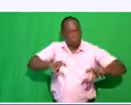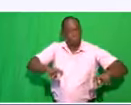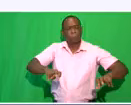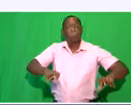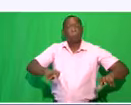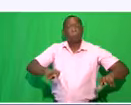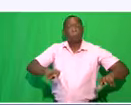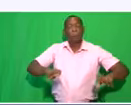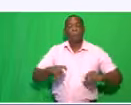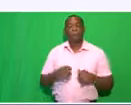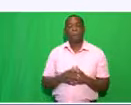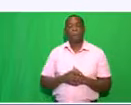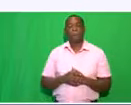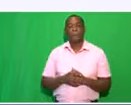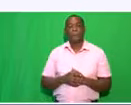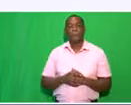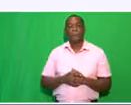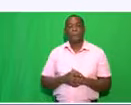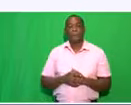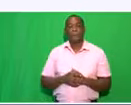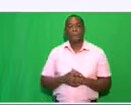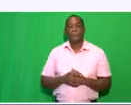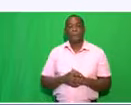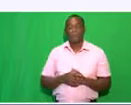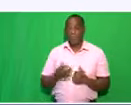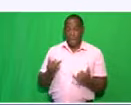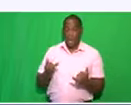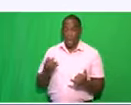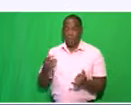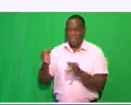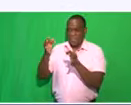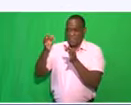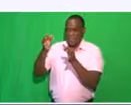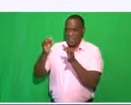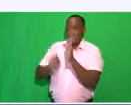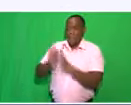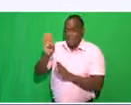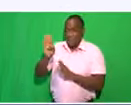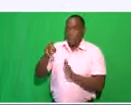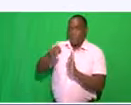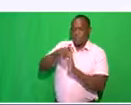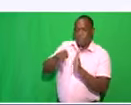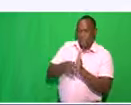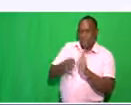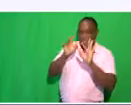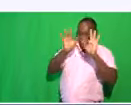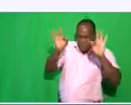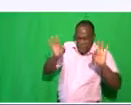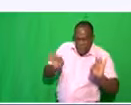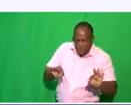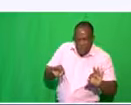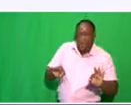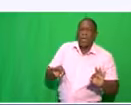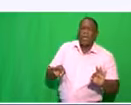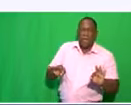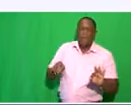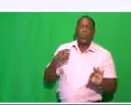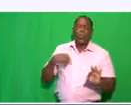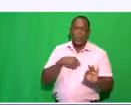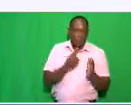consideration as we seek to develop a policy framework to treat with the SA and